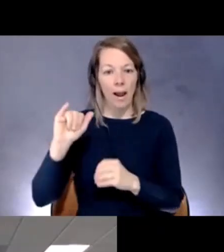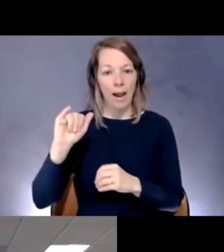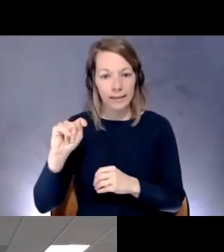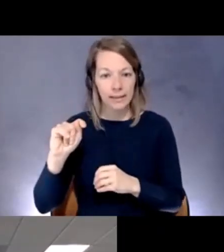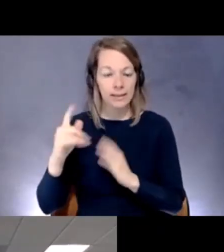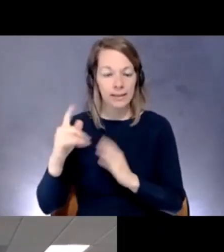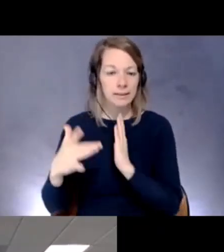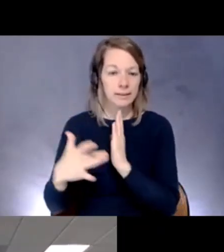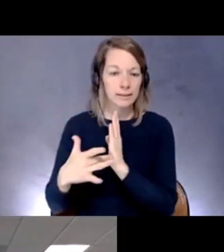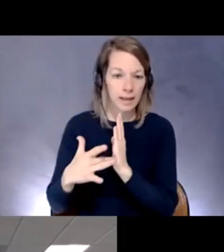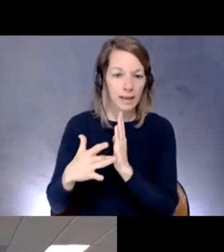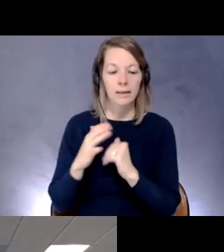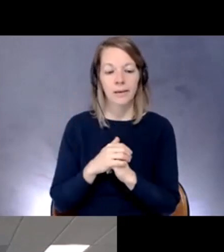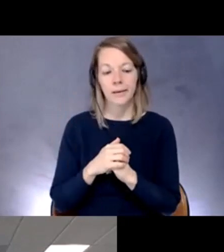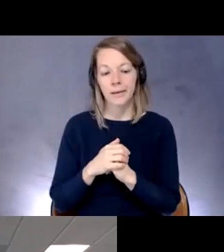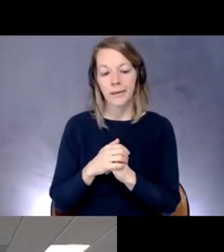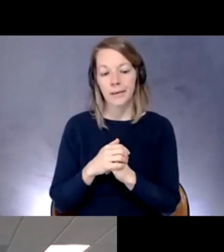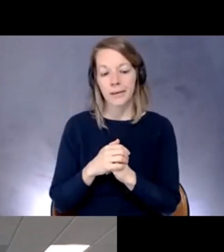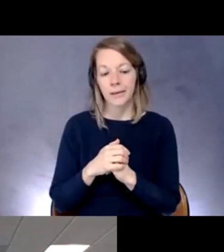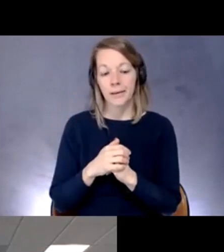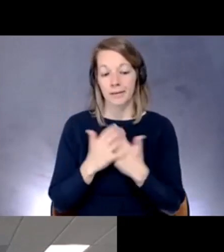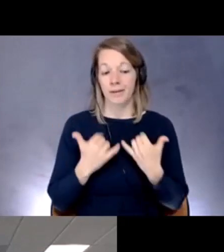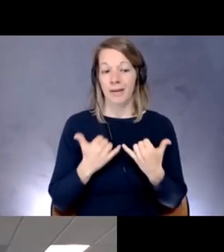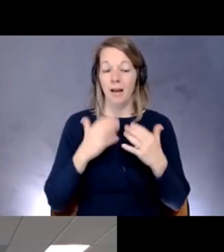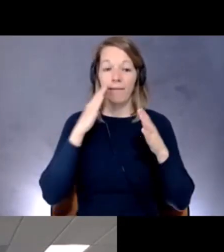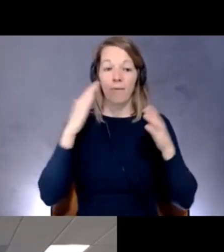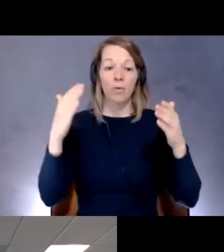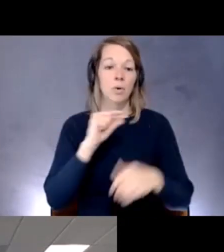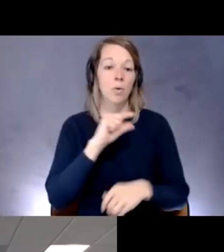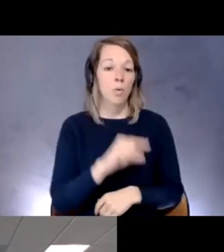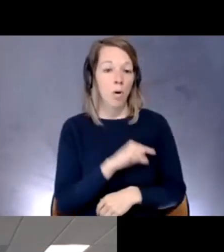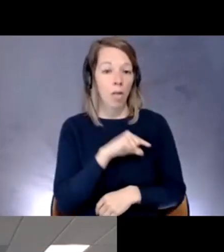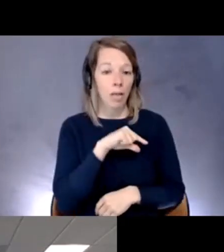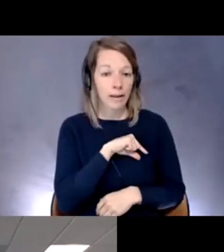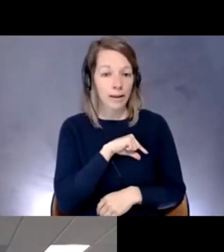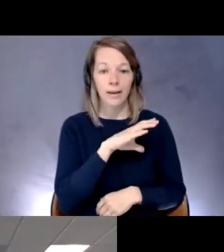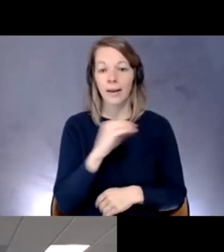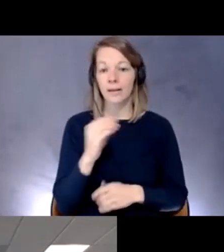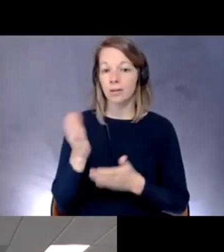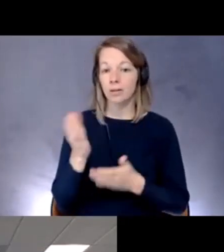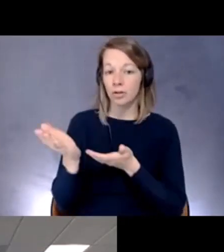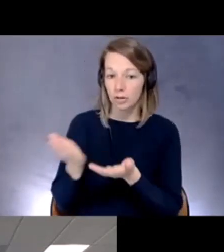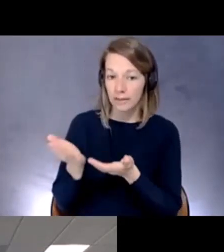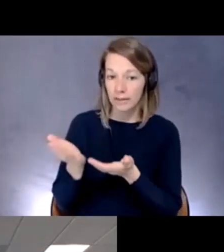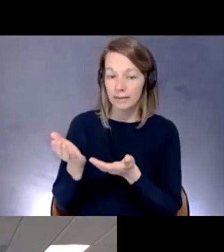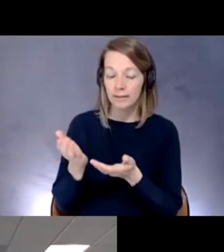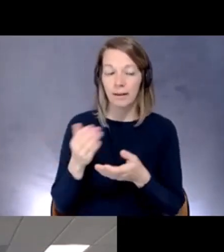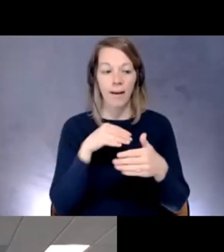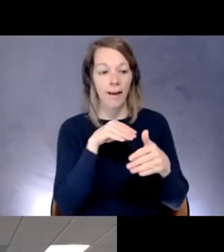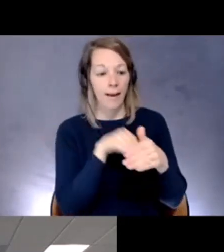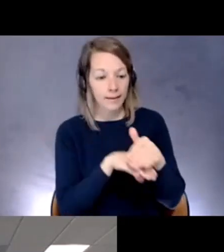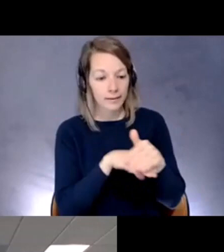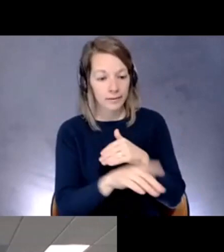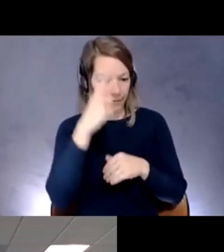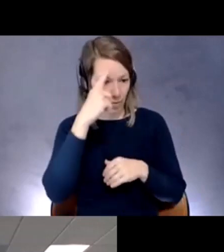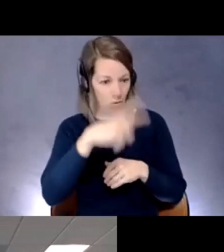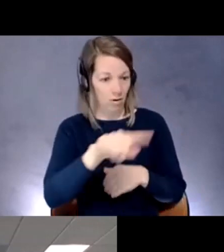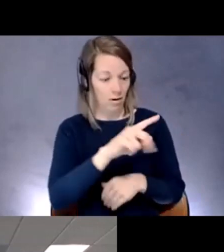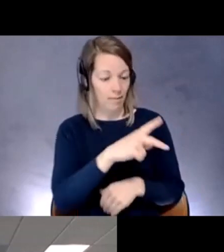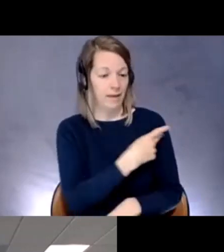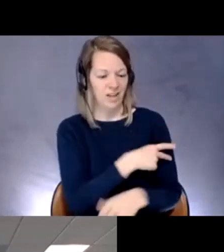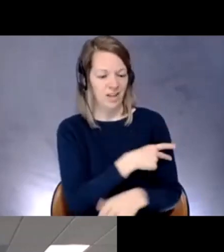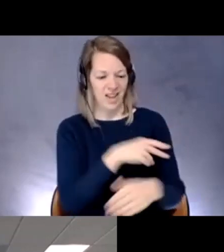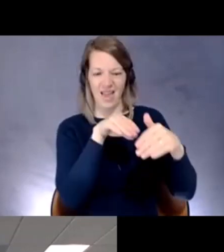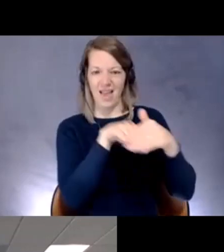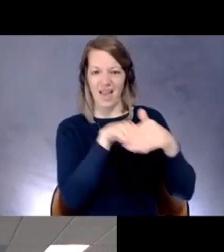I said, we're very focused on quality and service and access for our patients. I will tell you, access